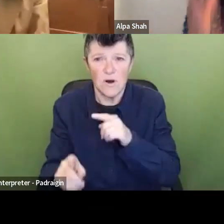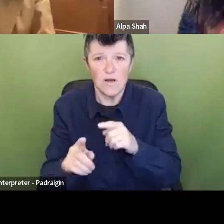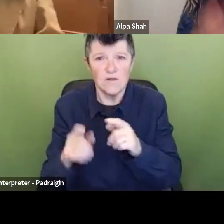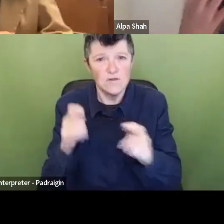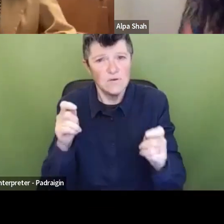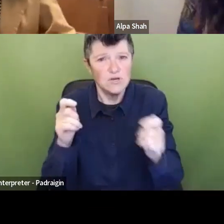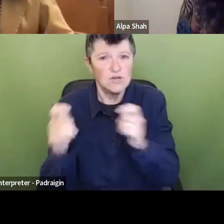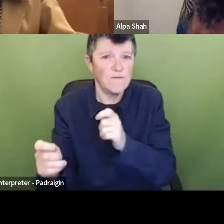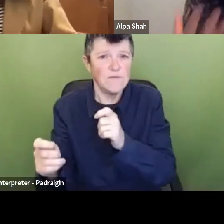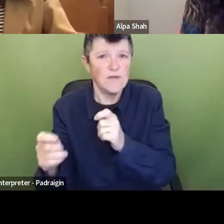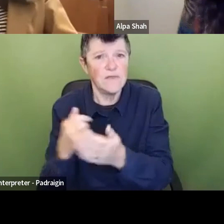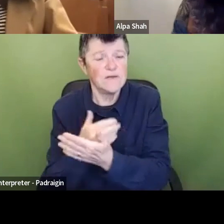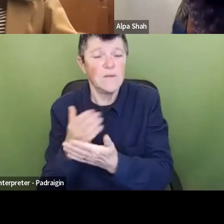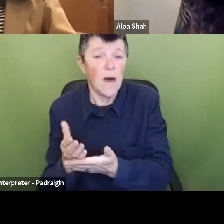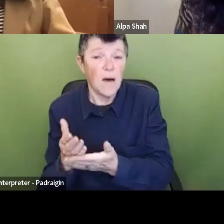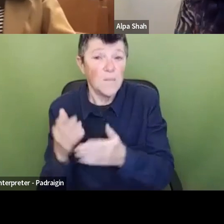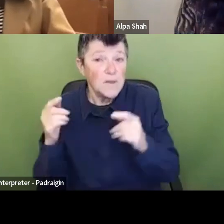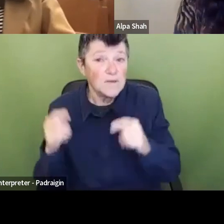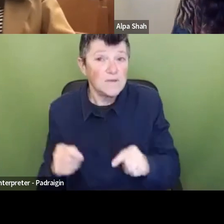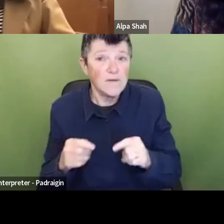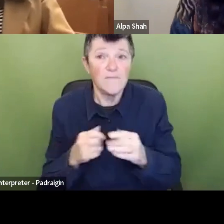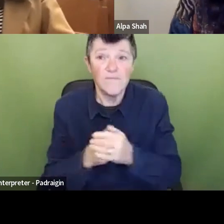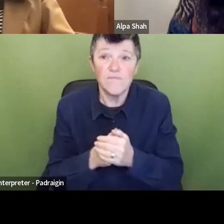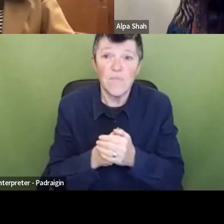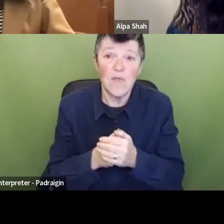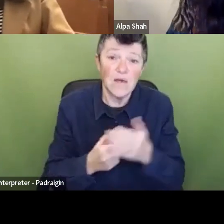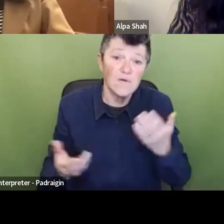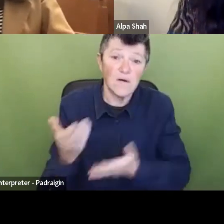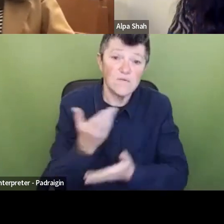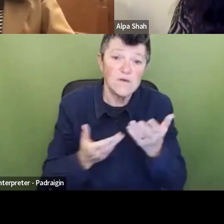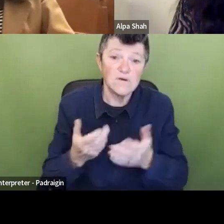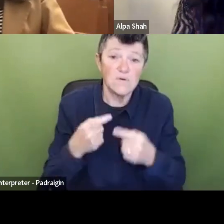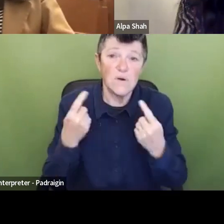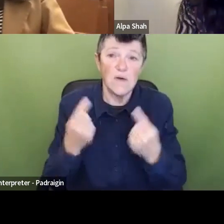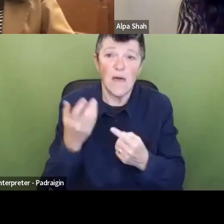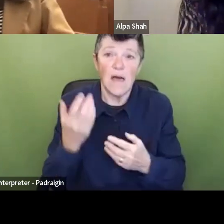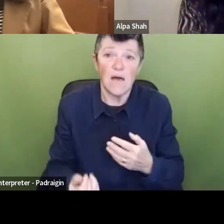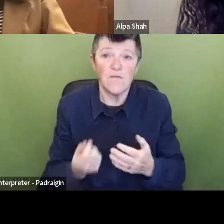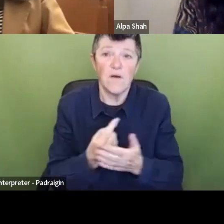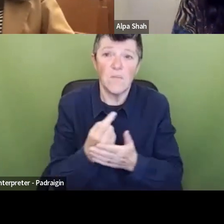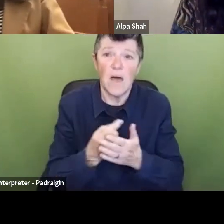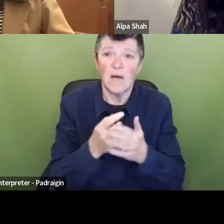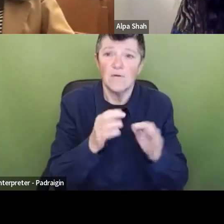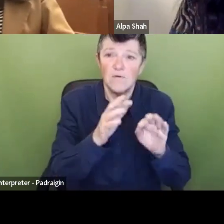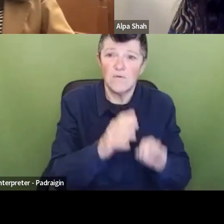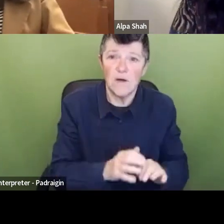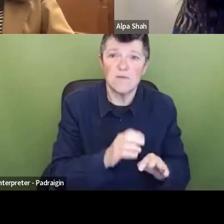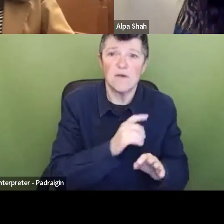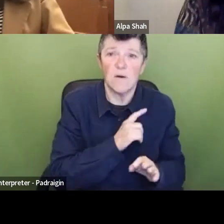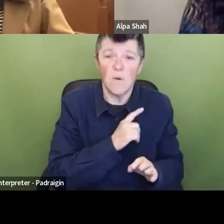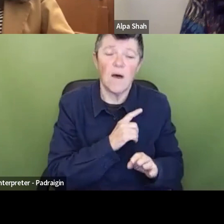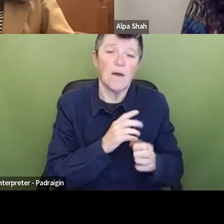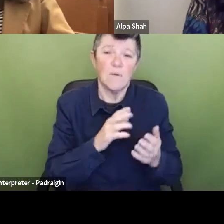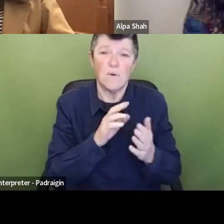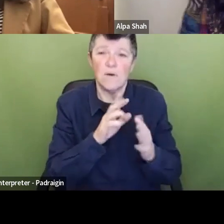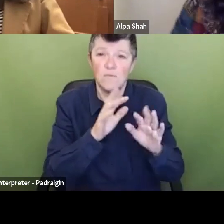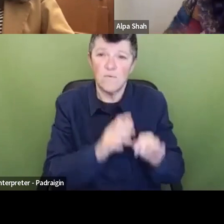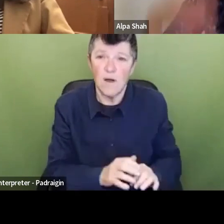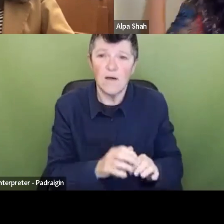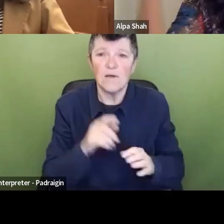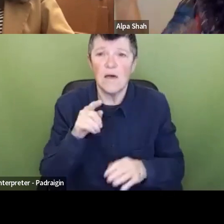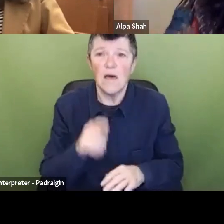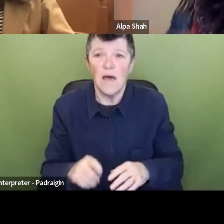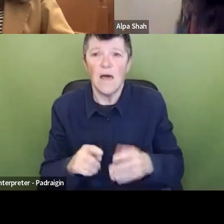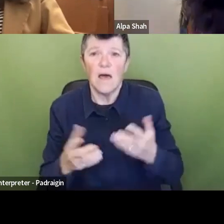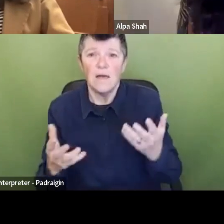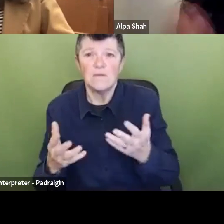in the department, in the conversations we've been having around writing and why we write and the kinds of ethnographies we're producing.